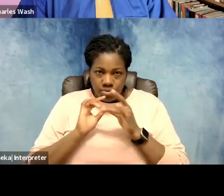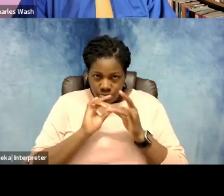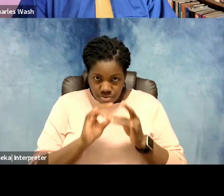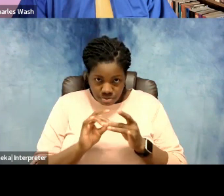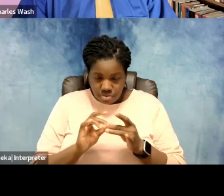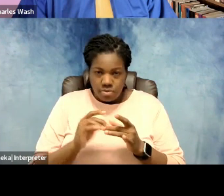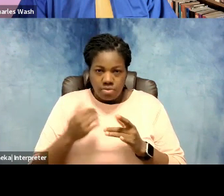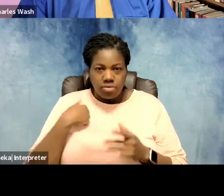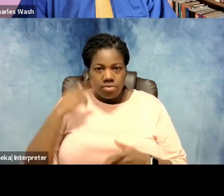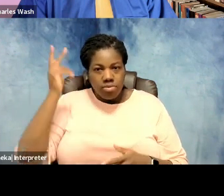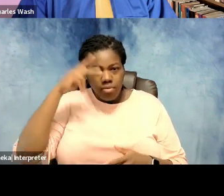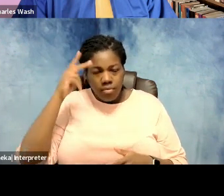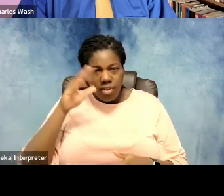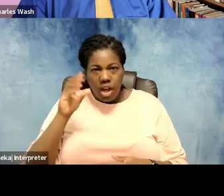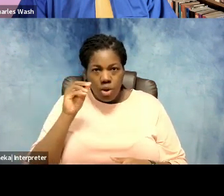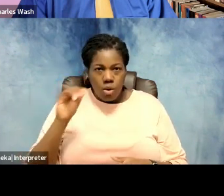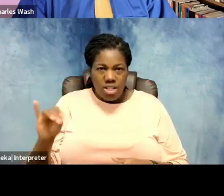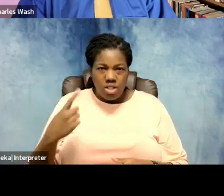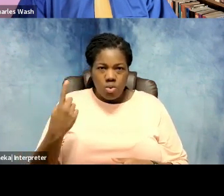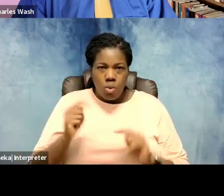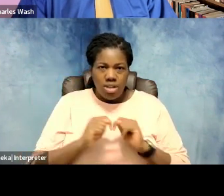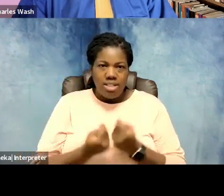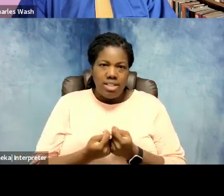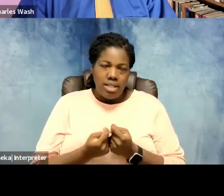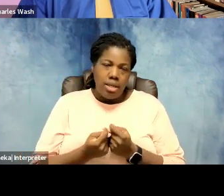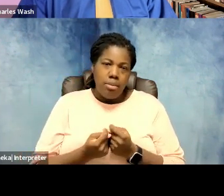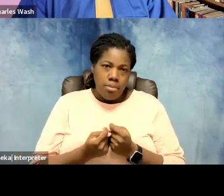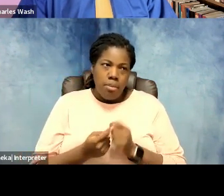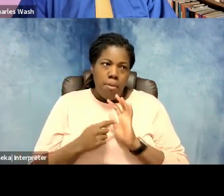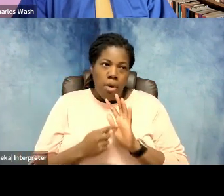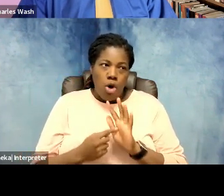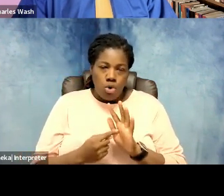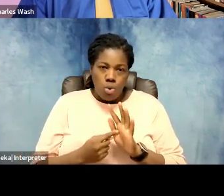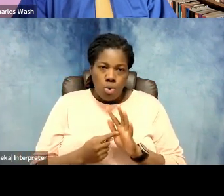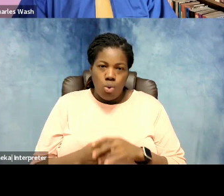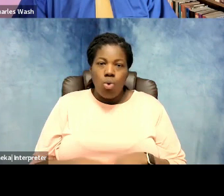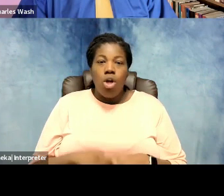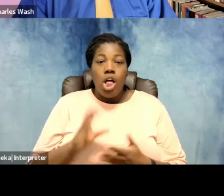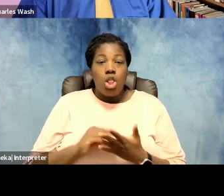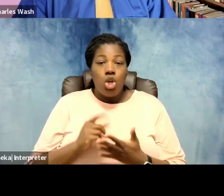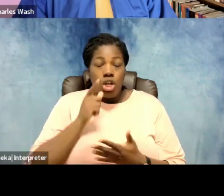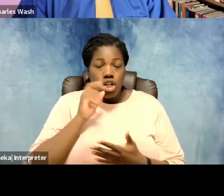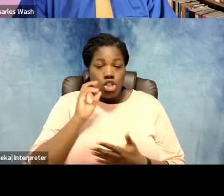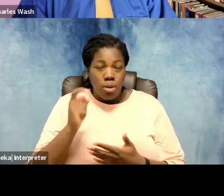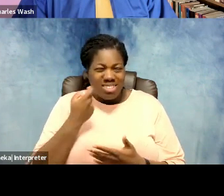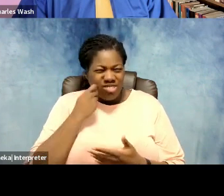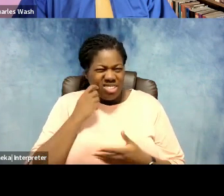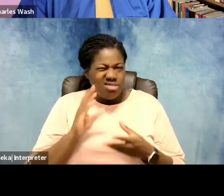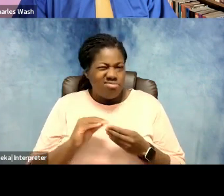We have a philosophy at COSI of this one team model. And this program that the Learning Lunchbox that I just talked